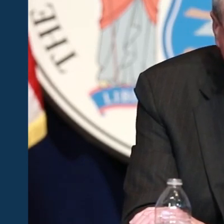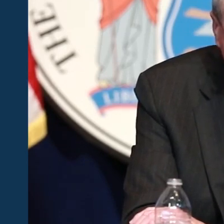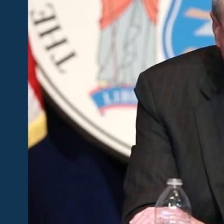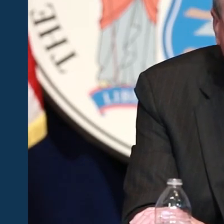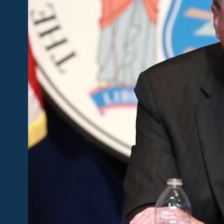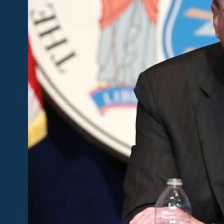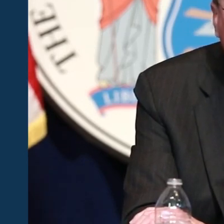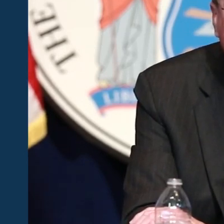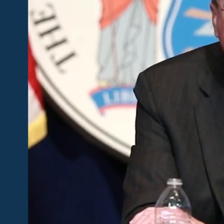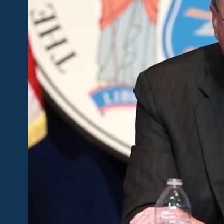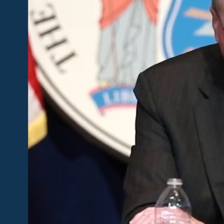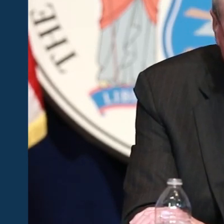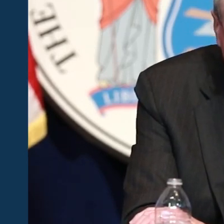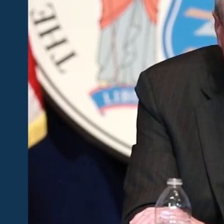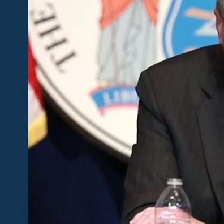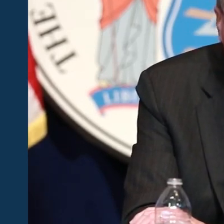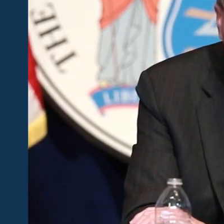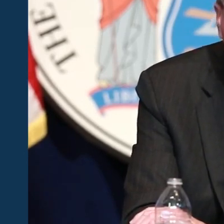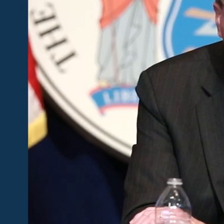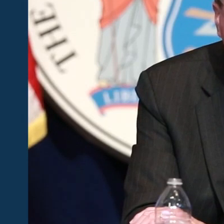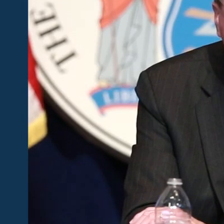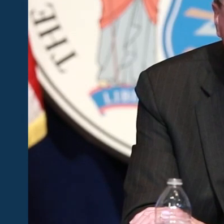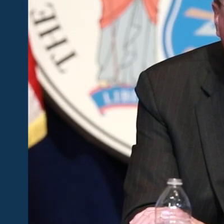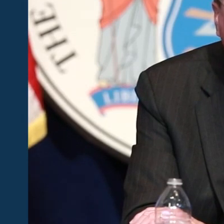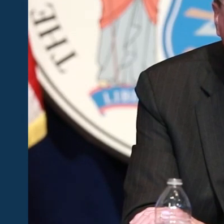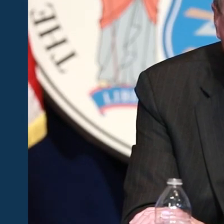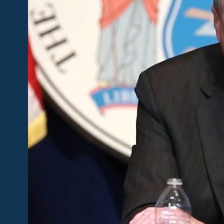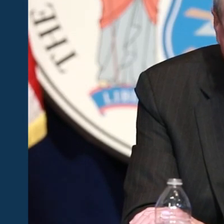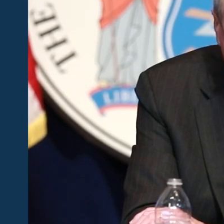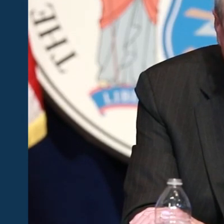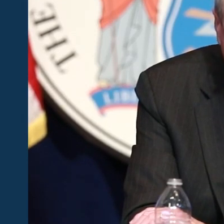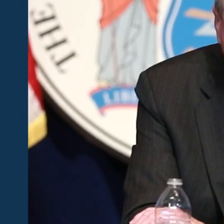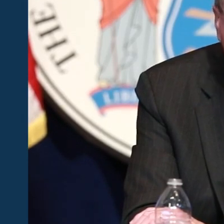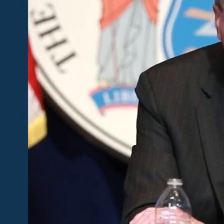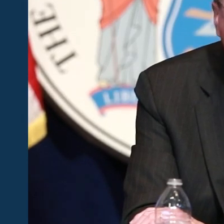us through our information hub. That's